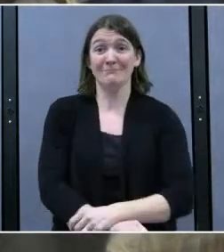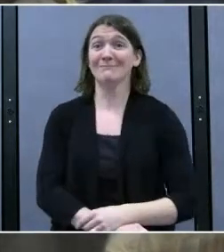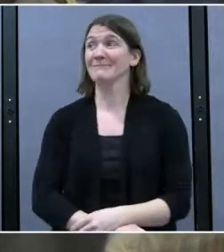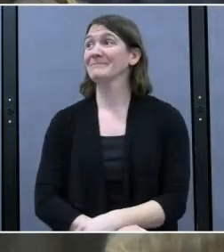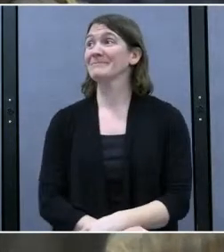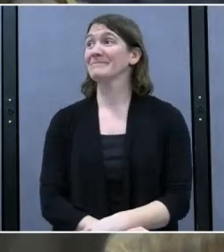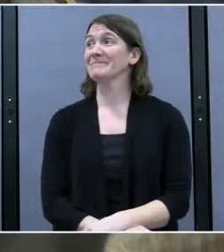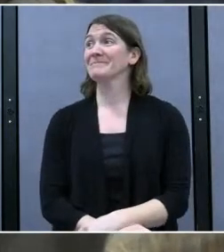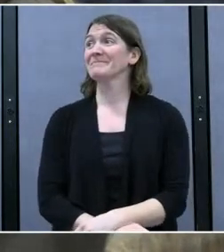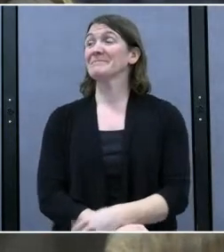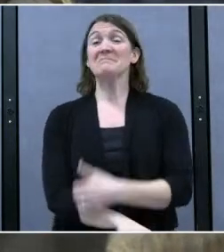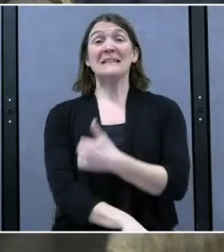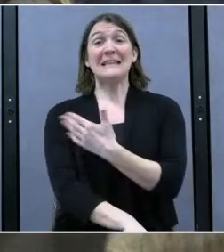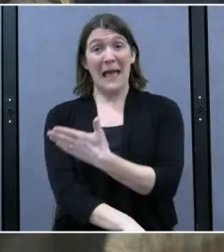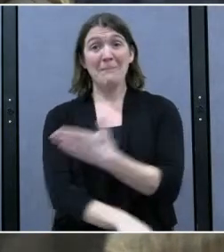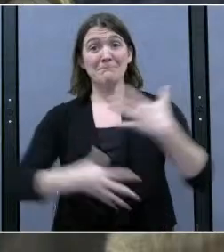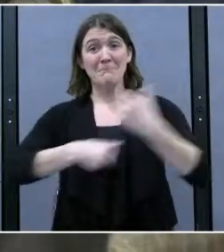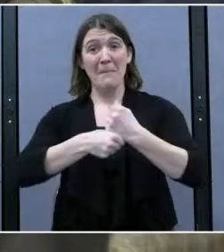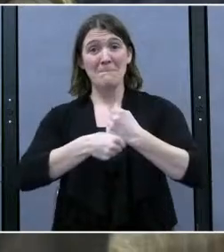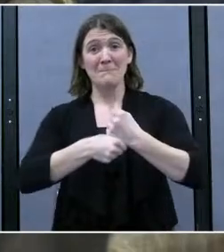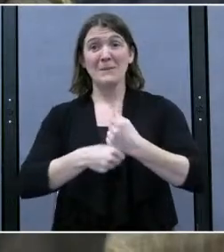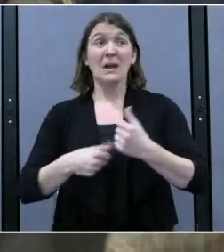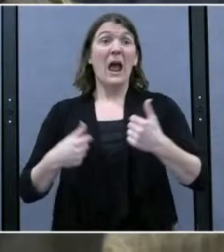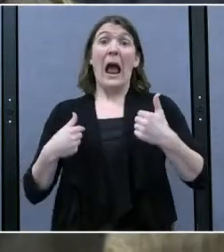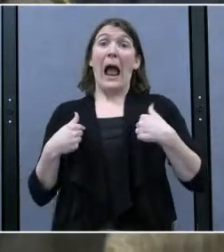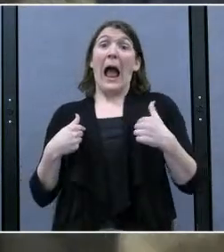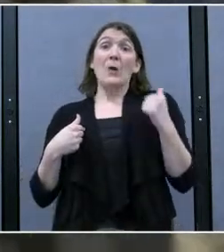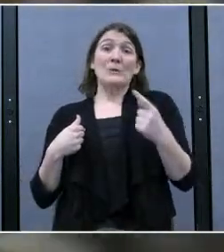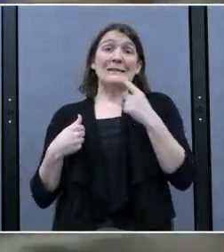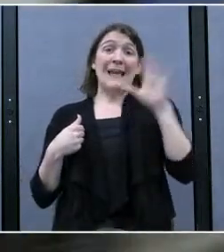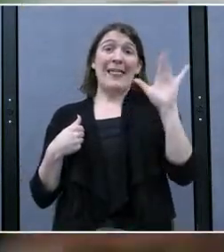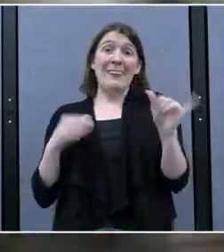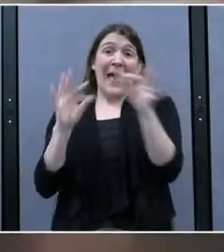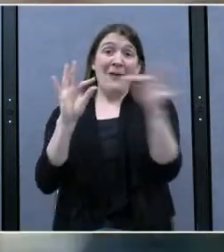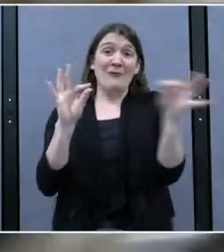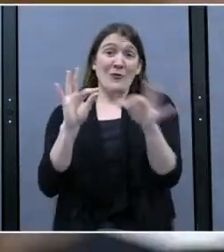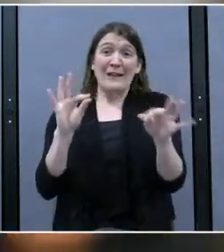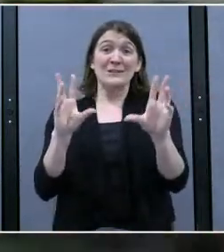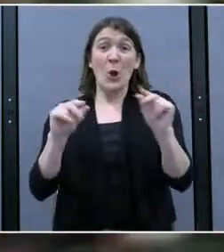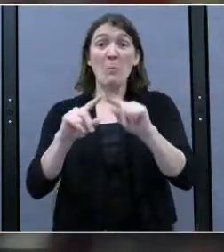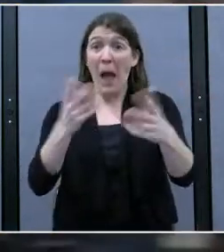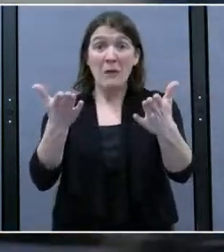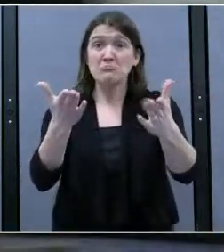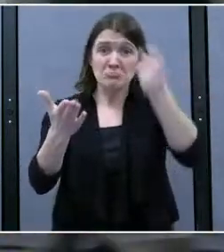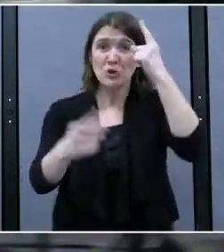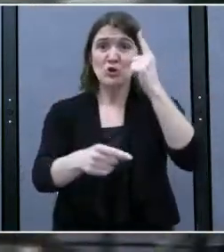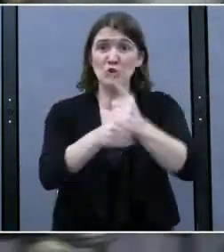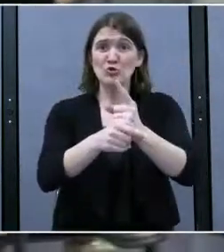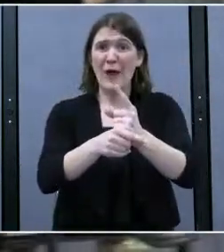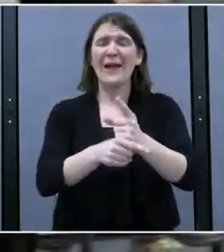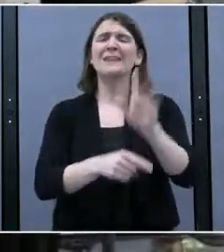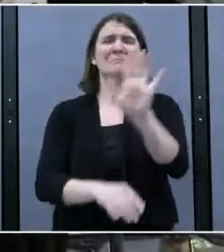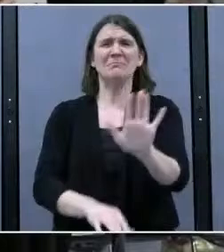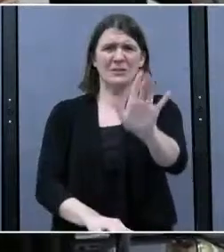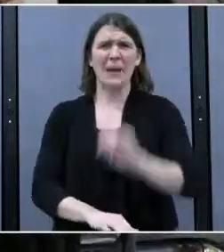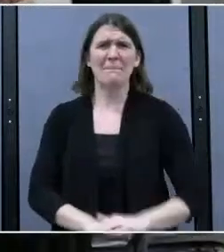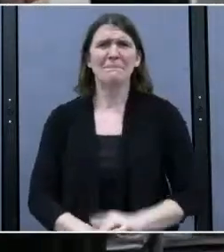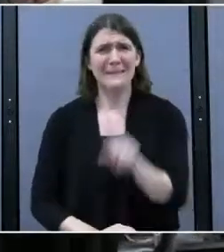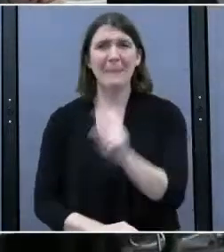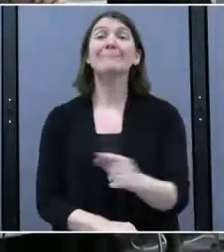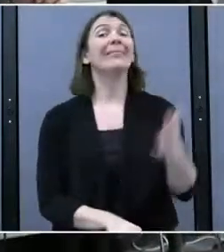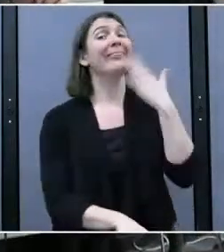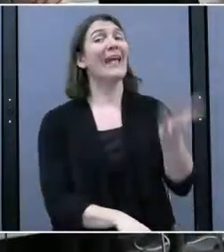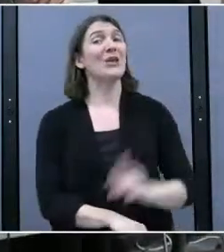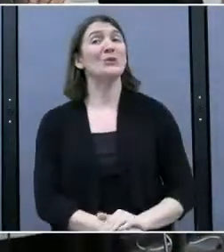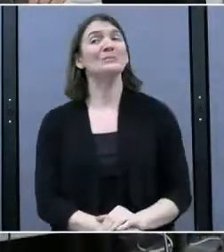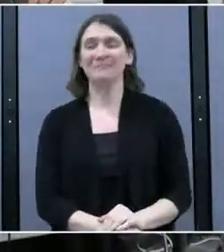complicated. I don't think I would phrase it like that, but I think you're right in the ballpark. Yeah. Thank you. Thank